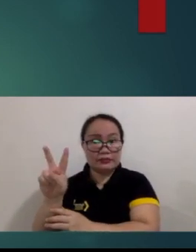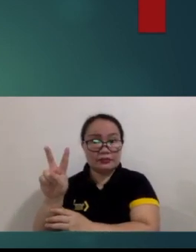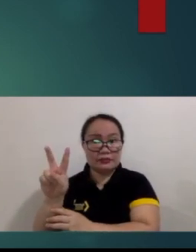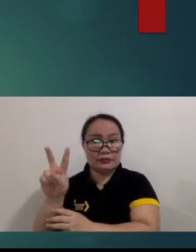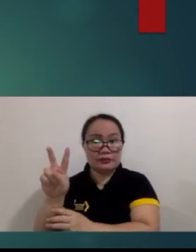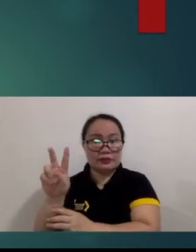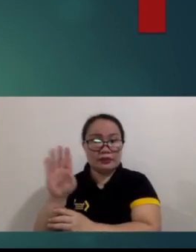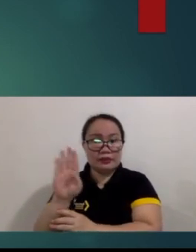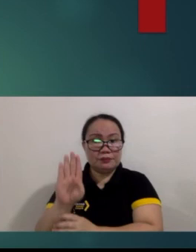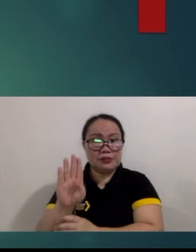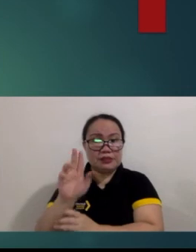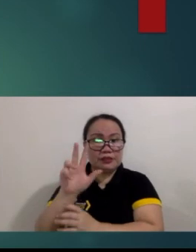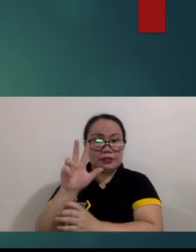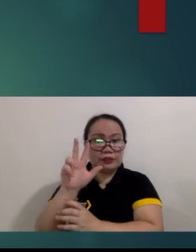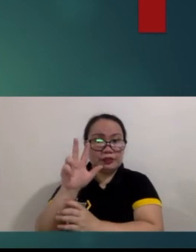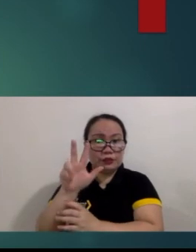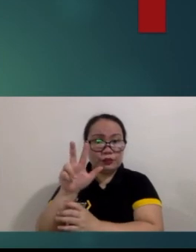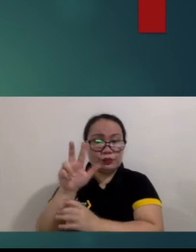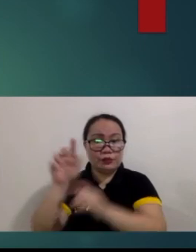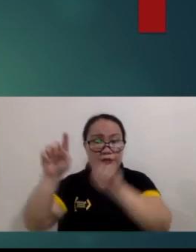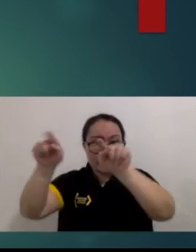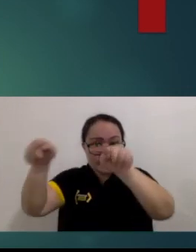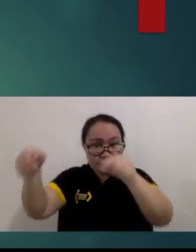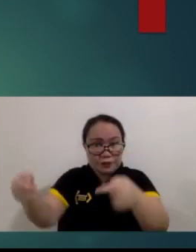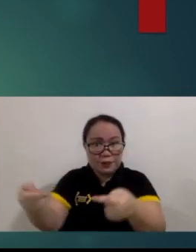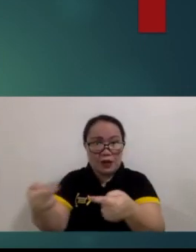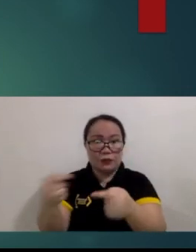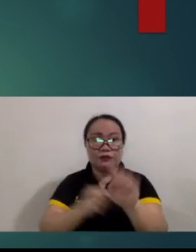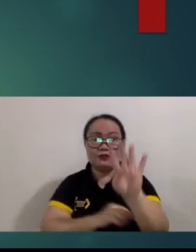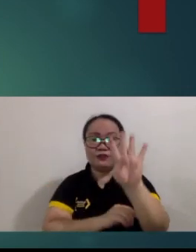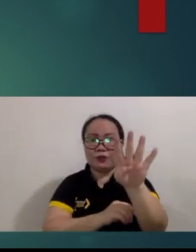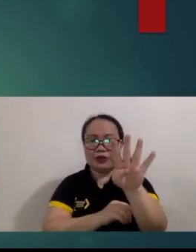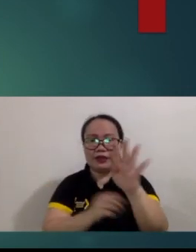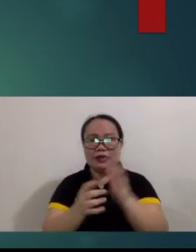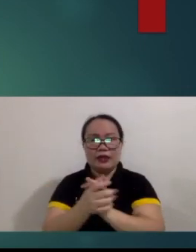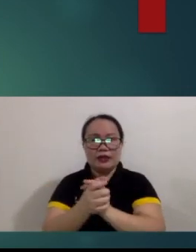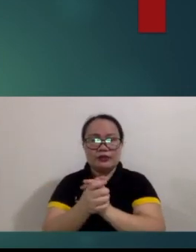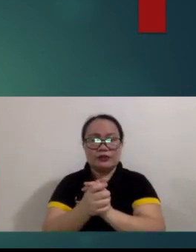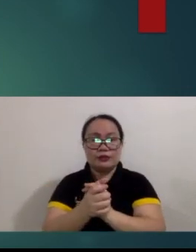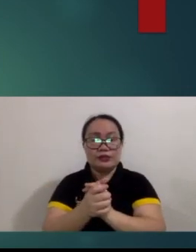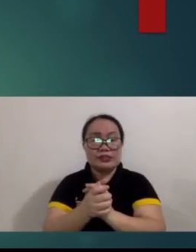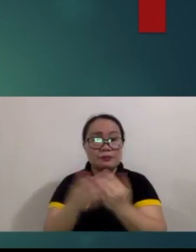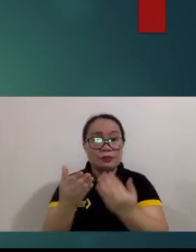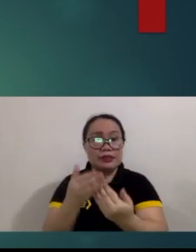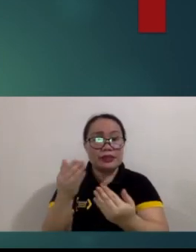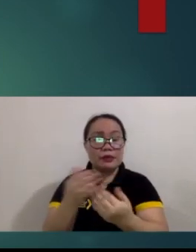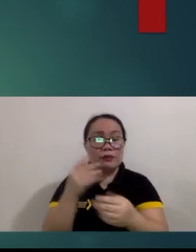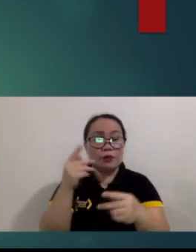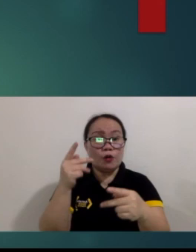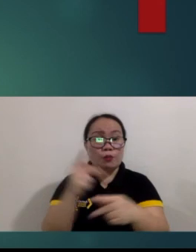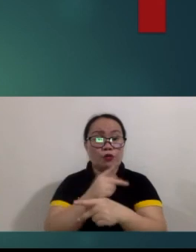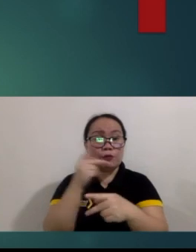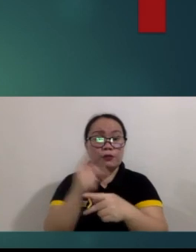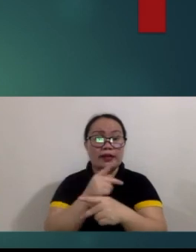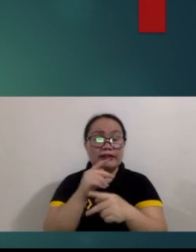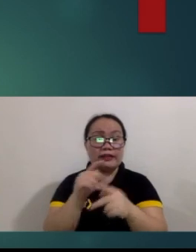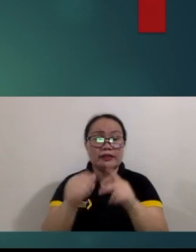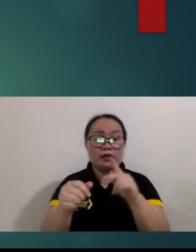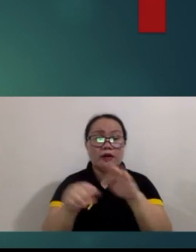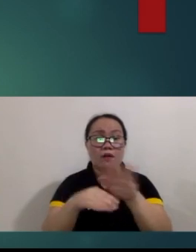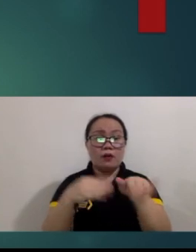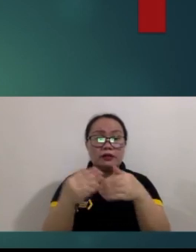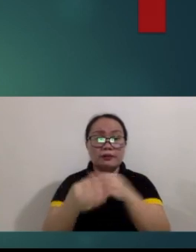squared b cubed raised to the power of 4. So simply